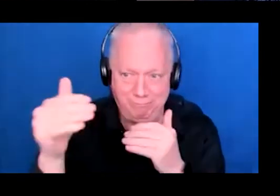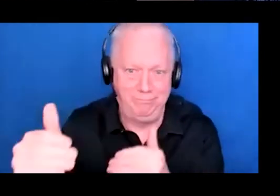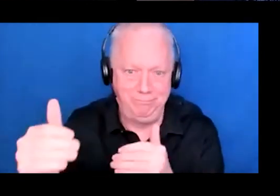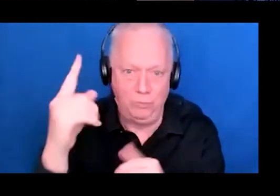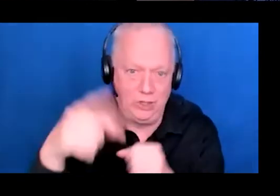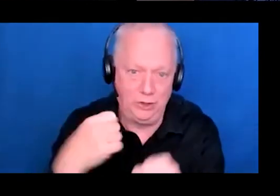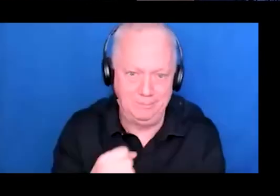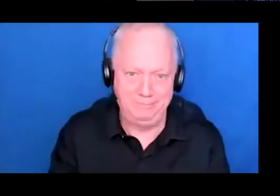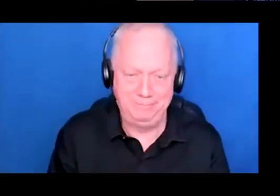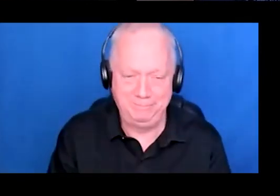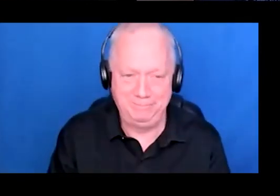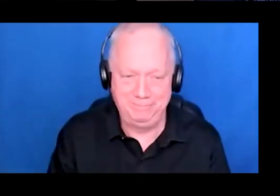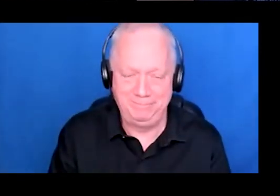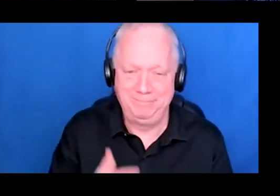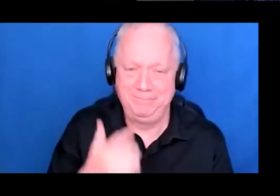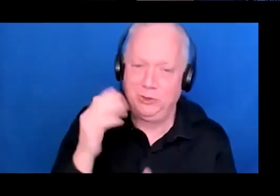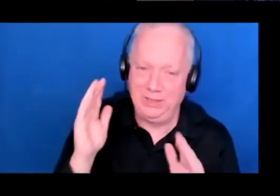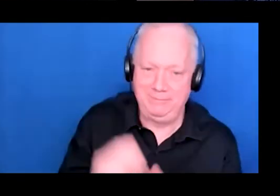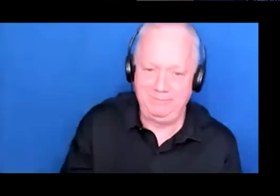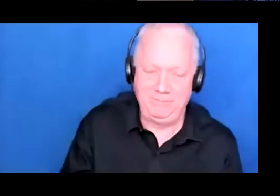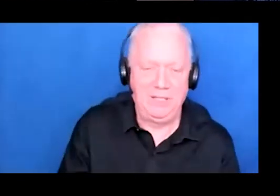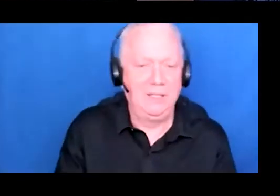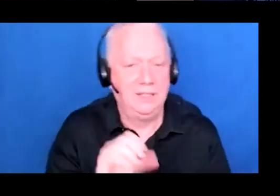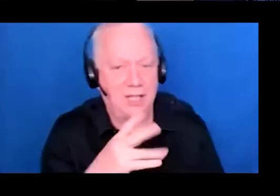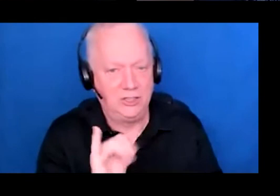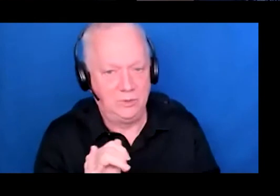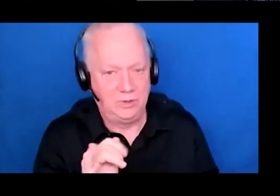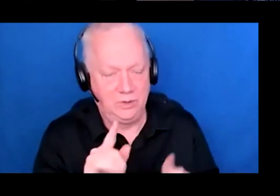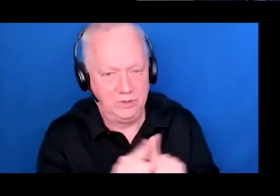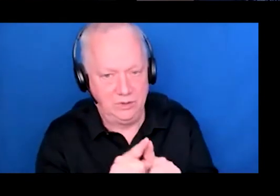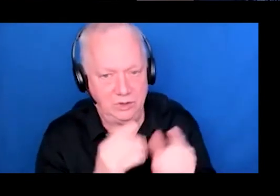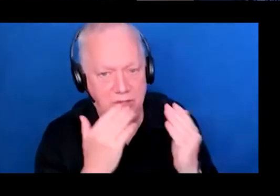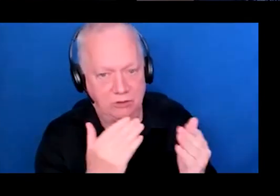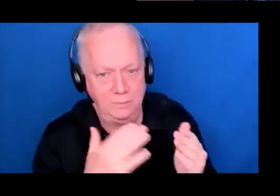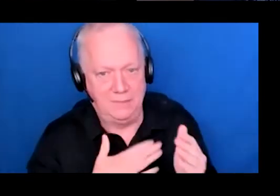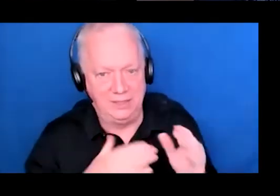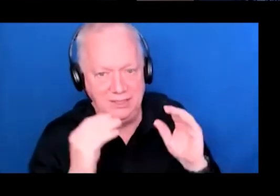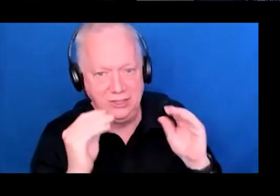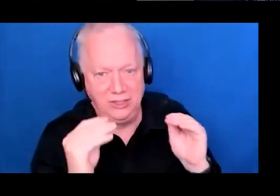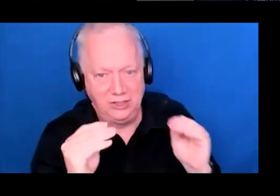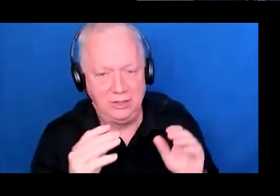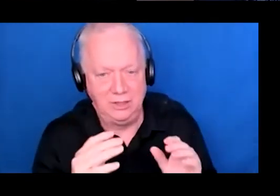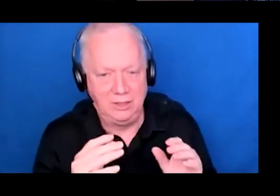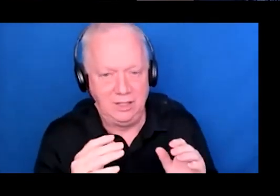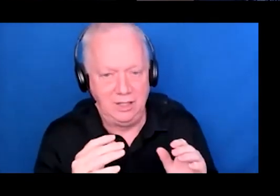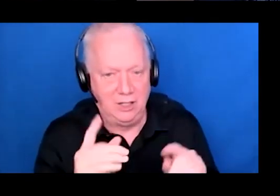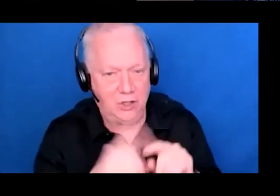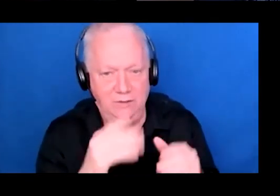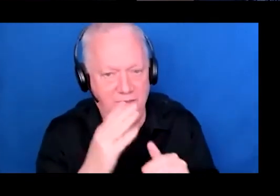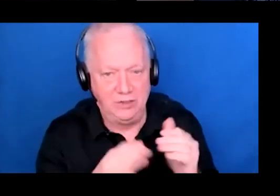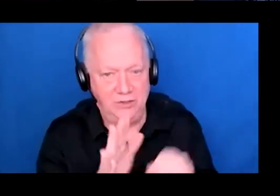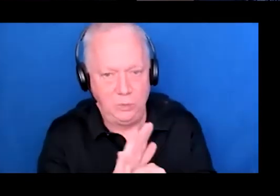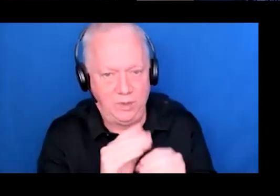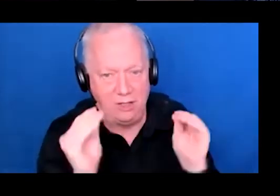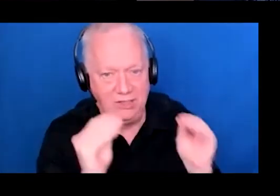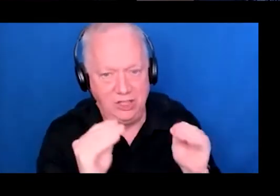year. Great. I also wanted to give a shout out to my teaching. I wouldn't have been able to finish this film without